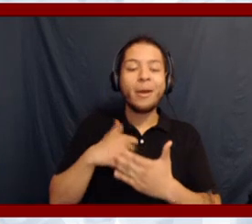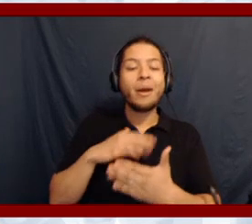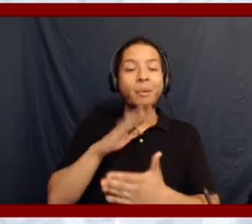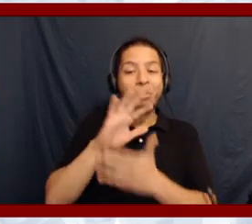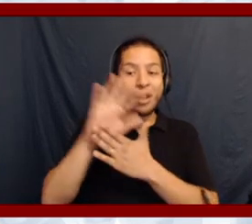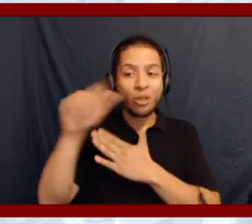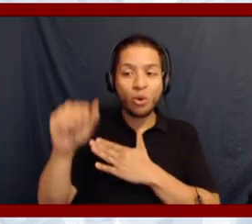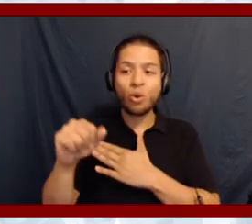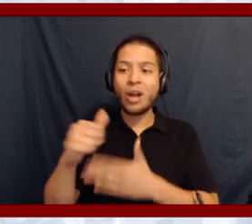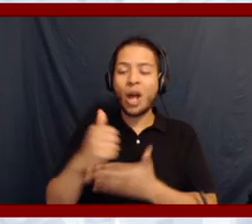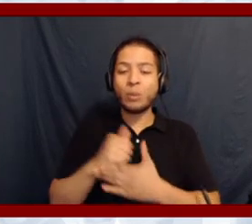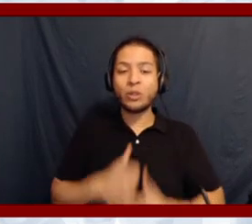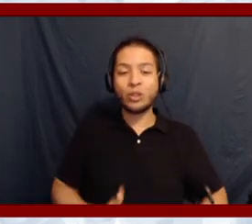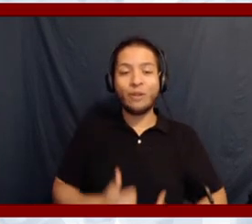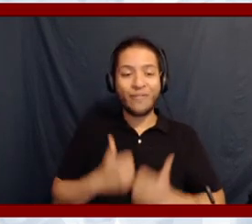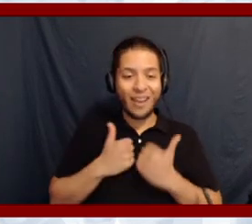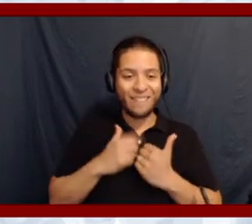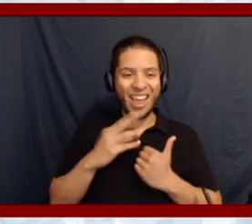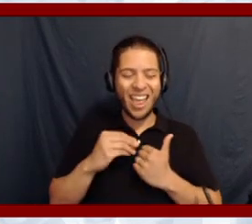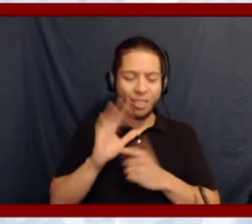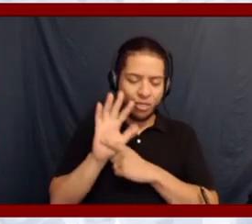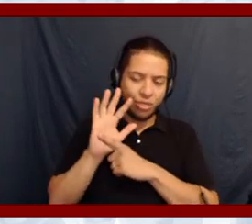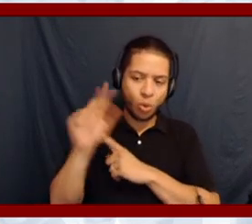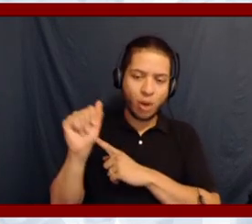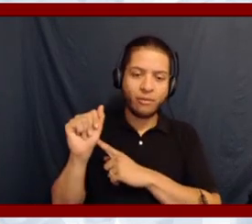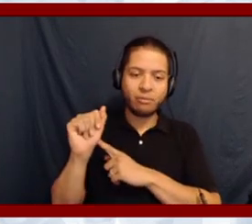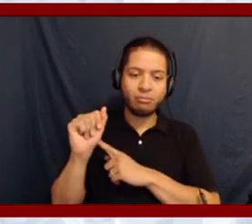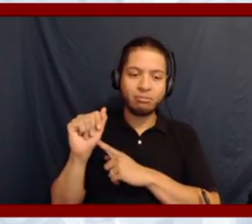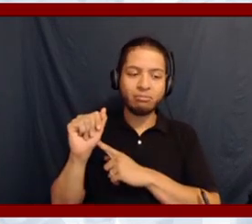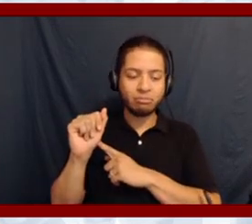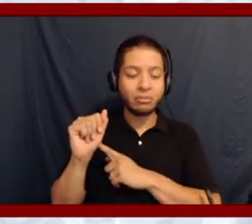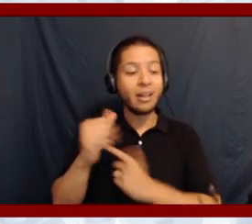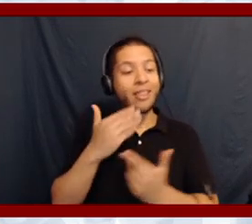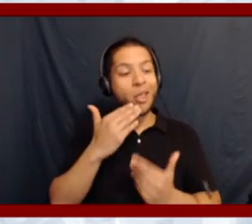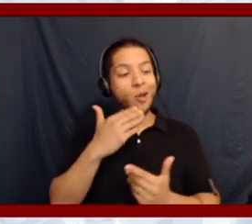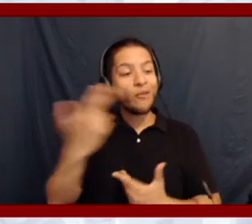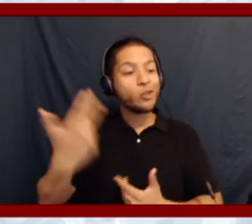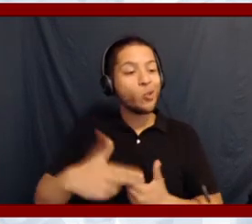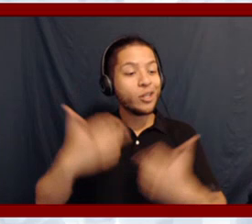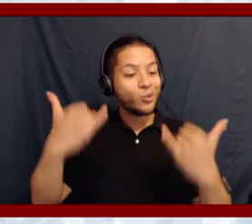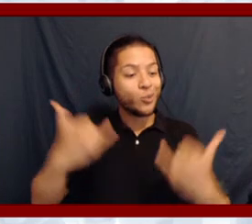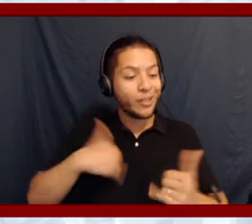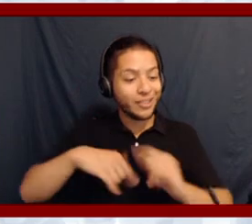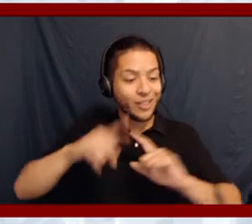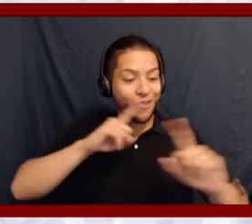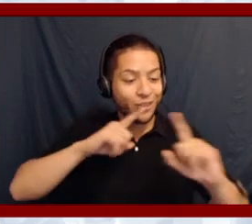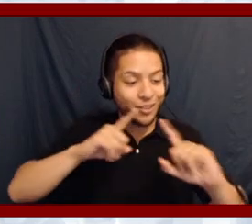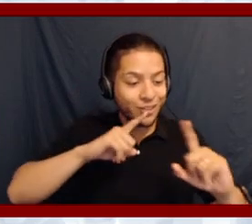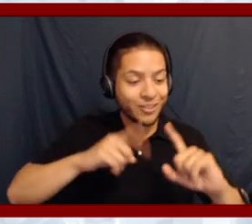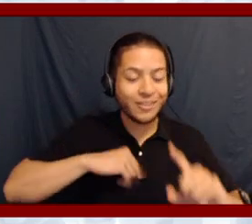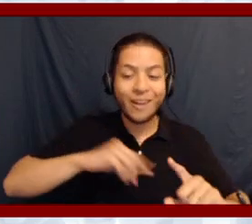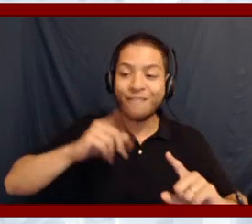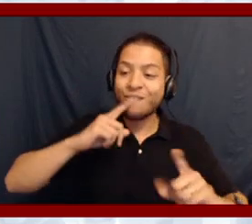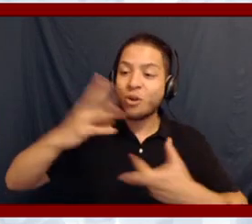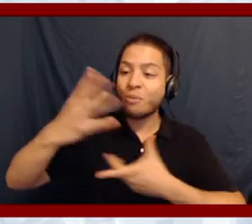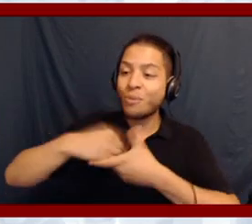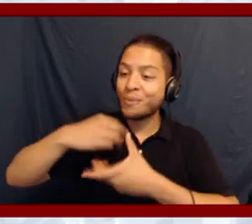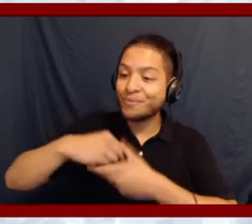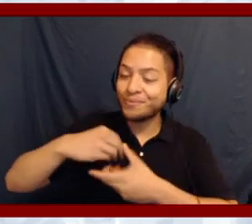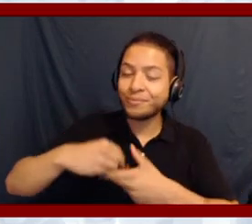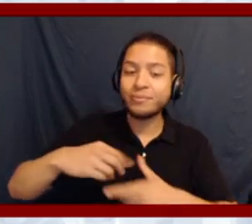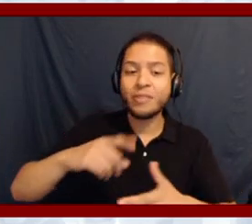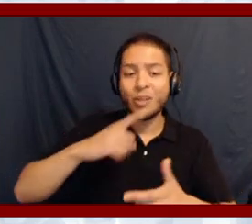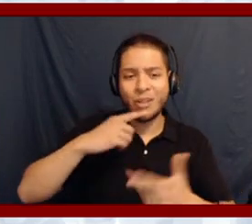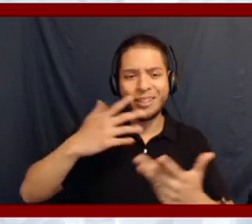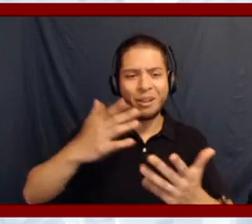thrive through this critical juncture. I want to thank you all for joining today's conversation and for being a part of this. I want to encourage you to continue to